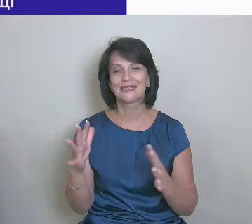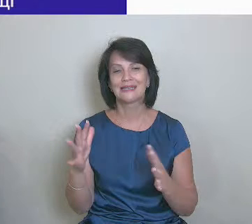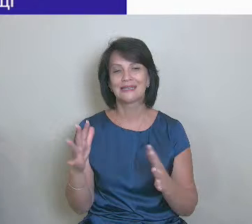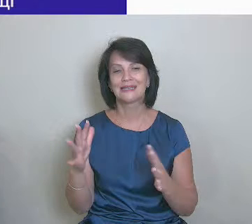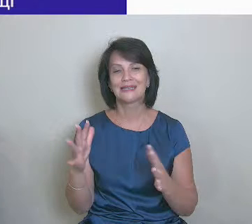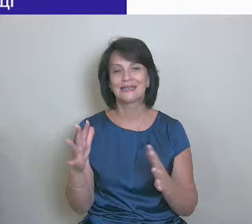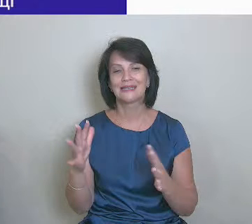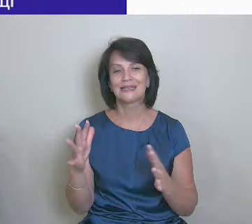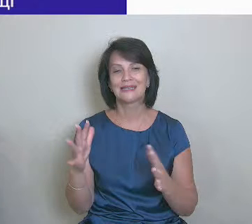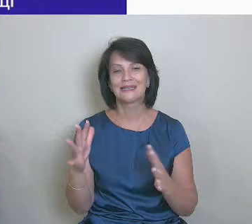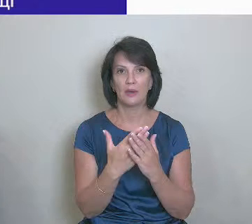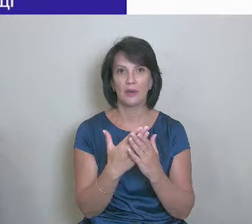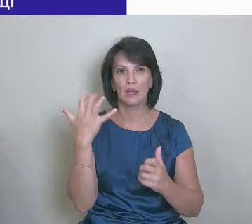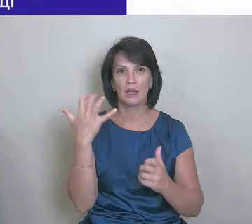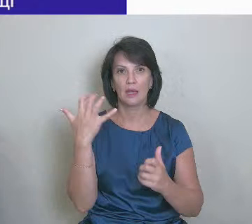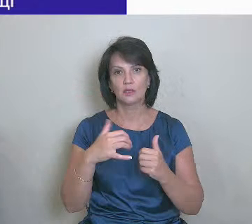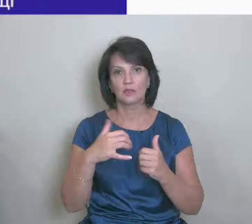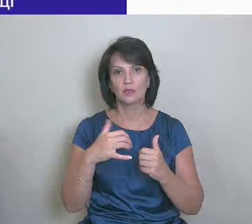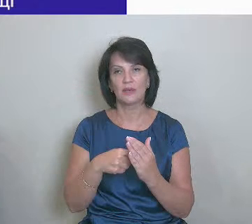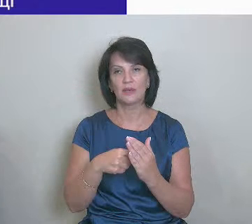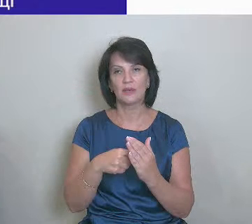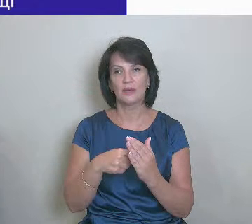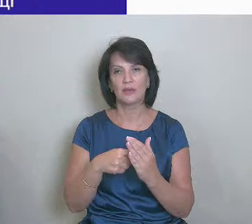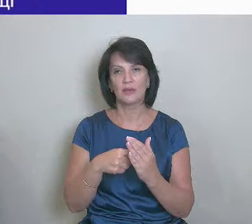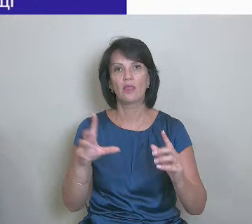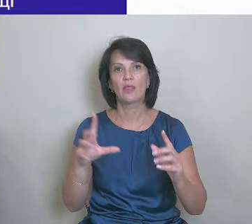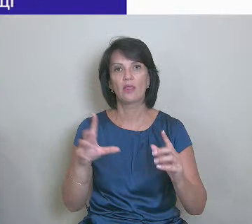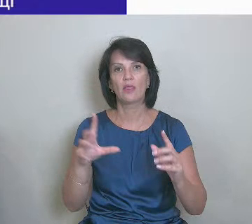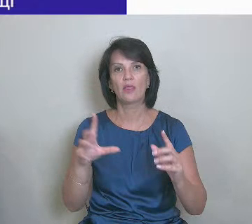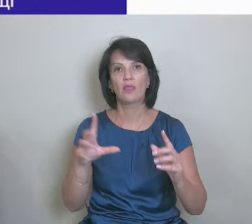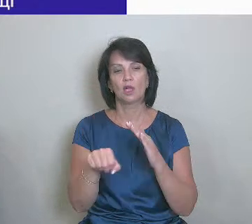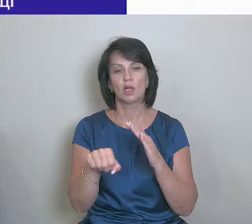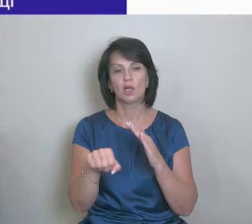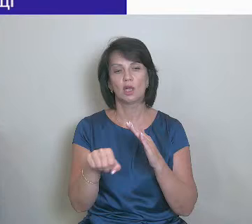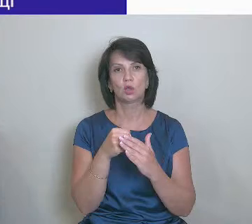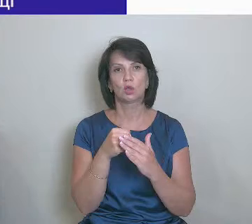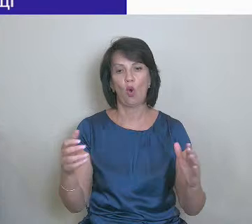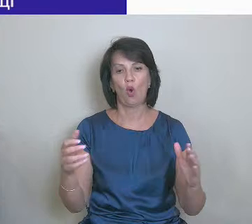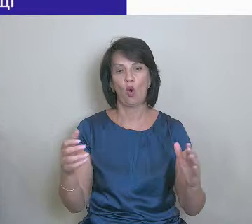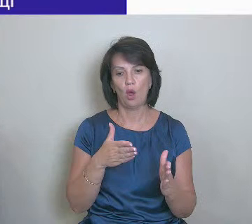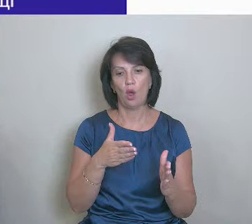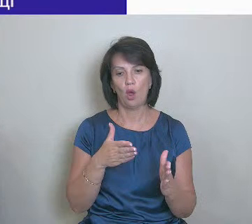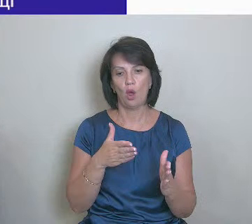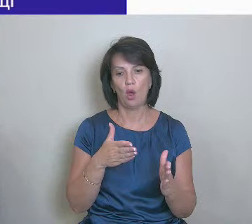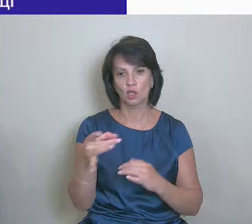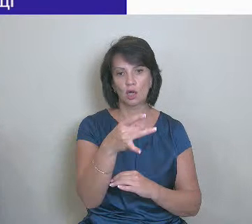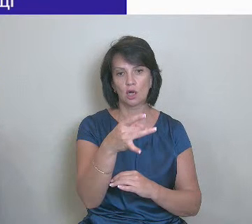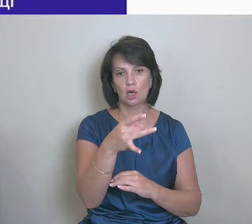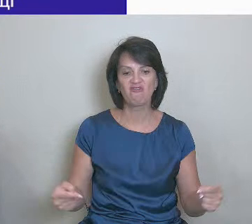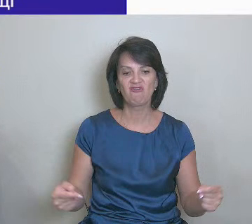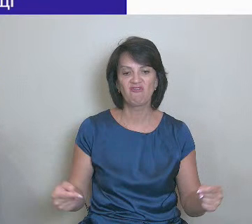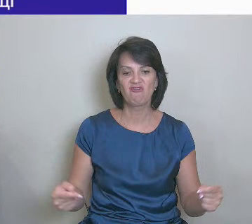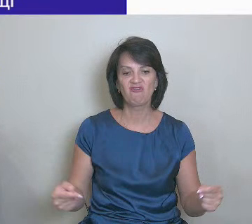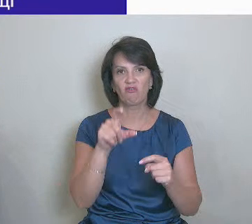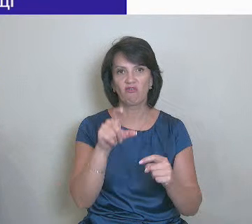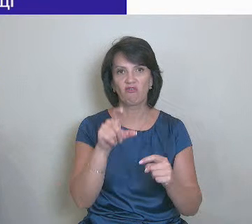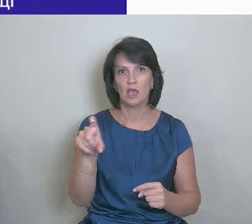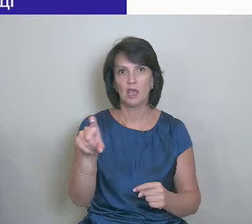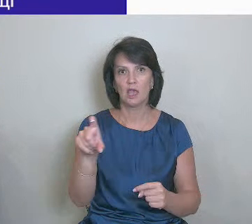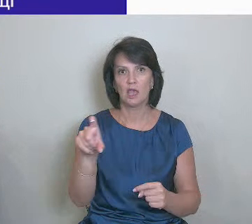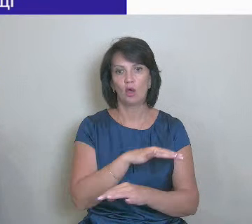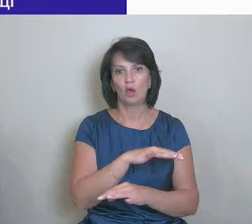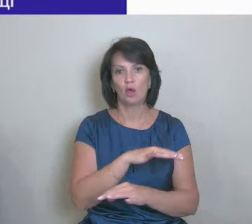We've got this situation when, for example, in the Kherson City Council has included into the borders of the rayons